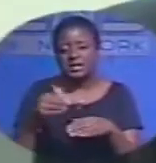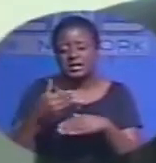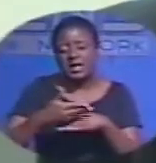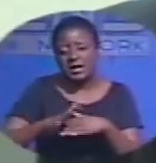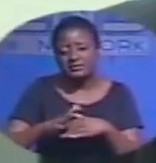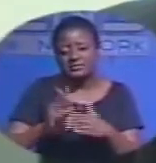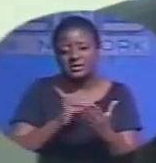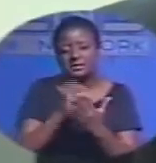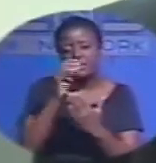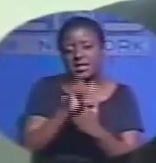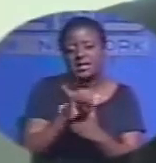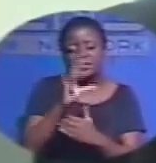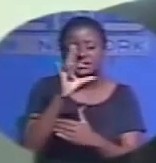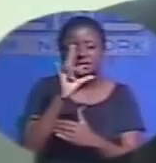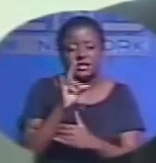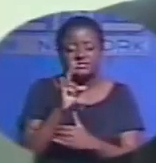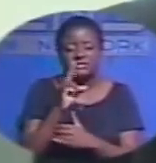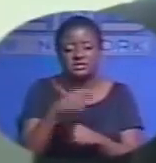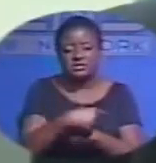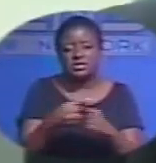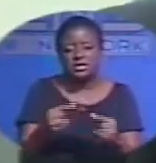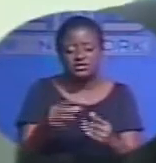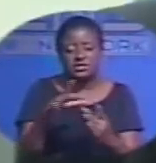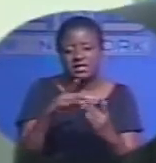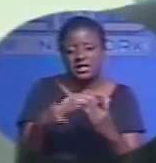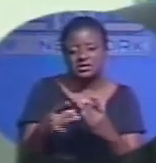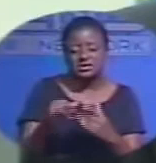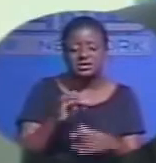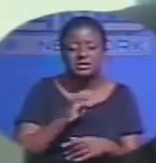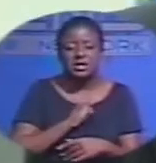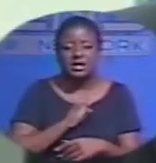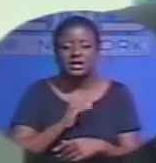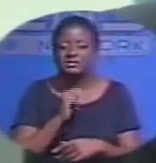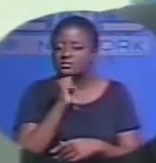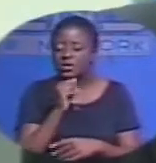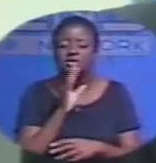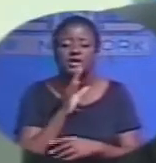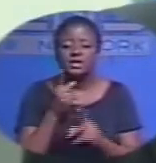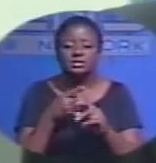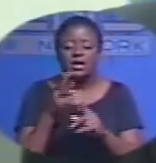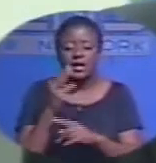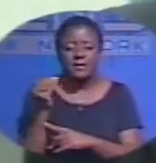I've not spoken since prior to the elections.